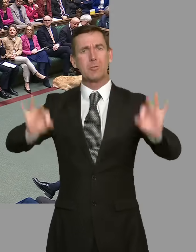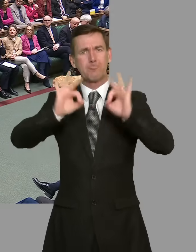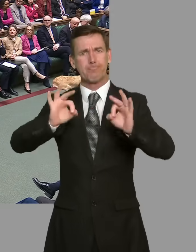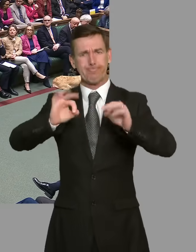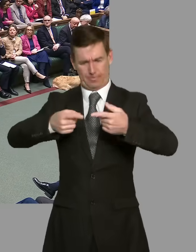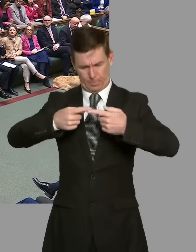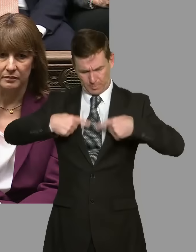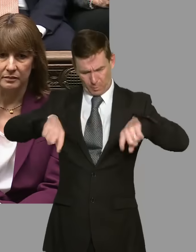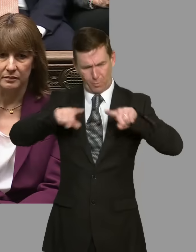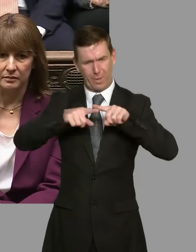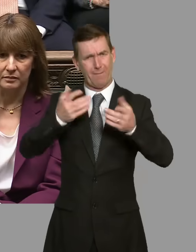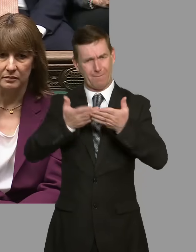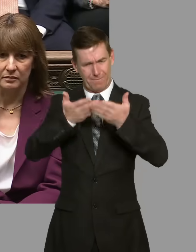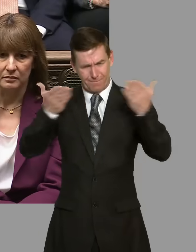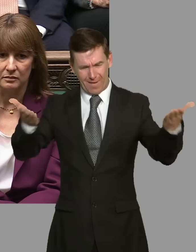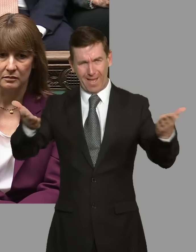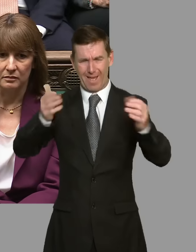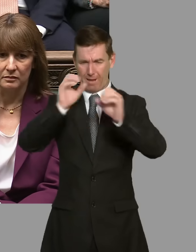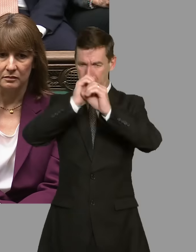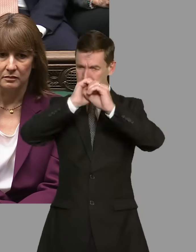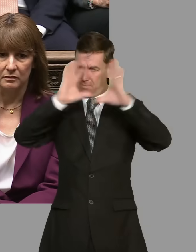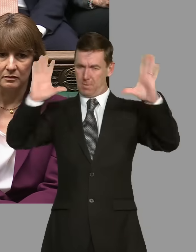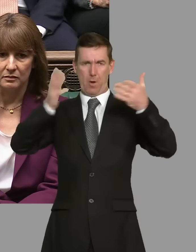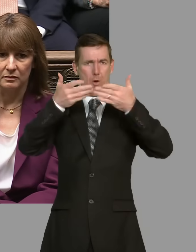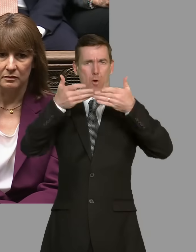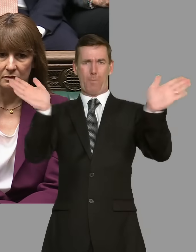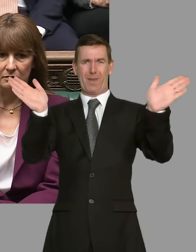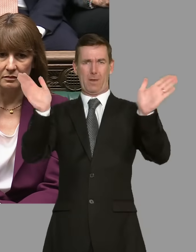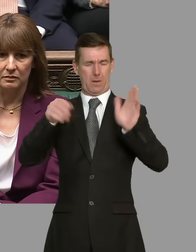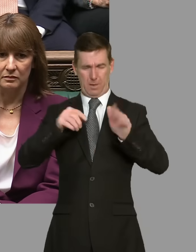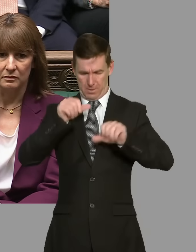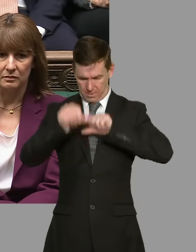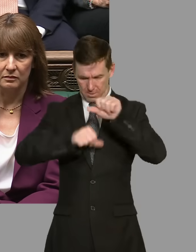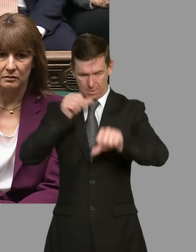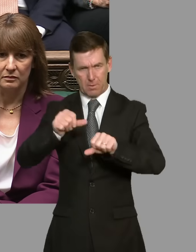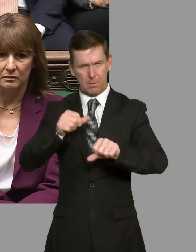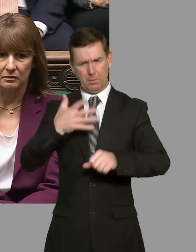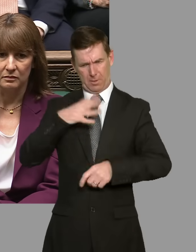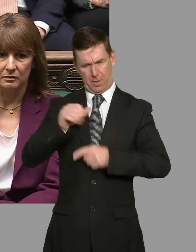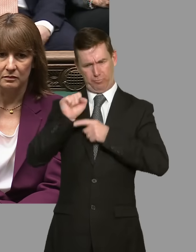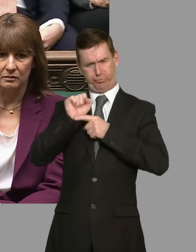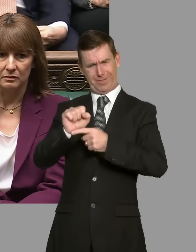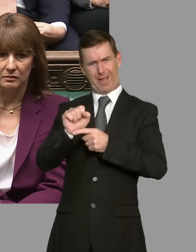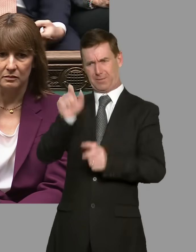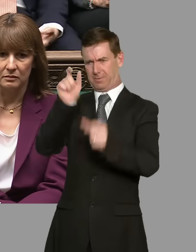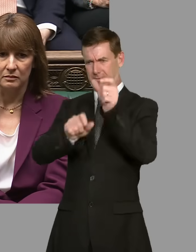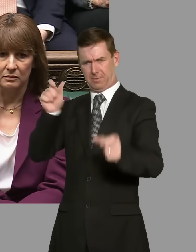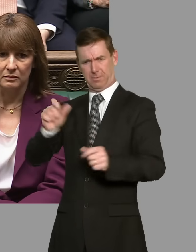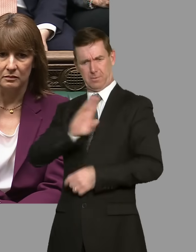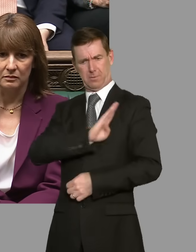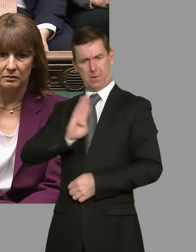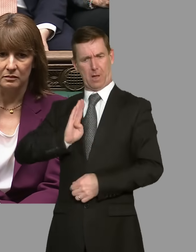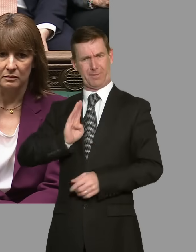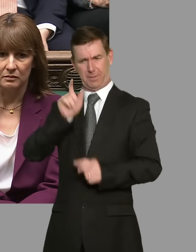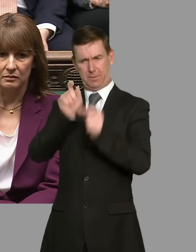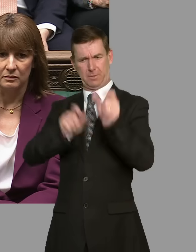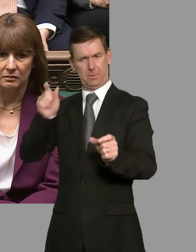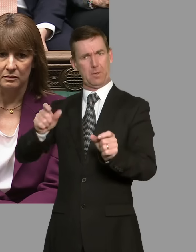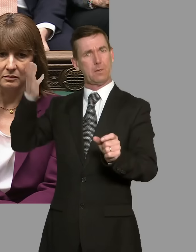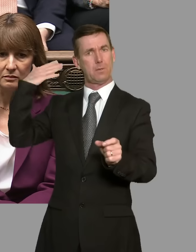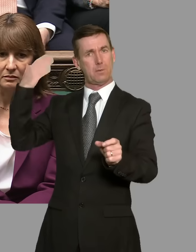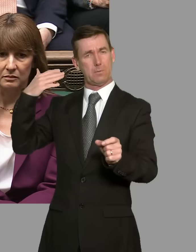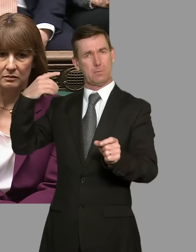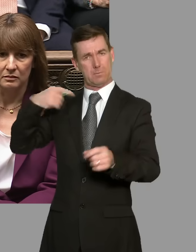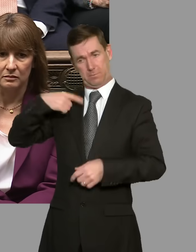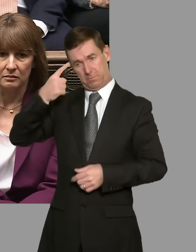of rights and protections for our veterans. And, Mr. Speaker, there is no equivalence between our armed forces who fought bravely in Northern